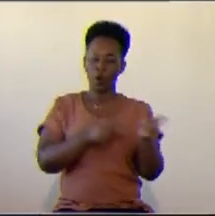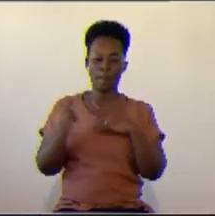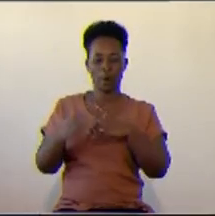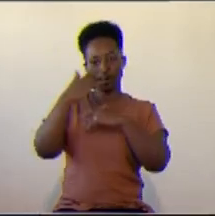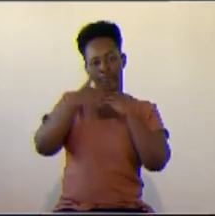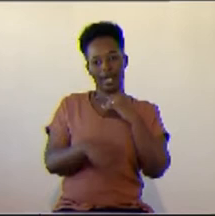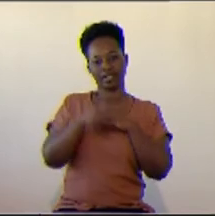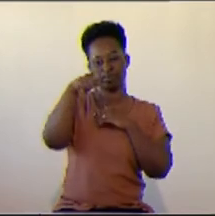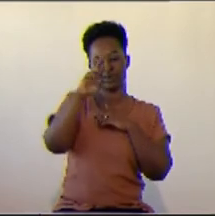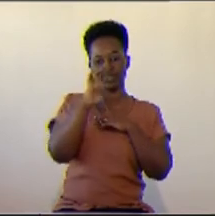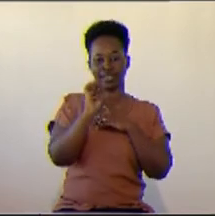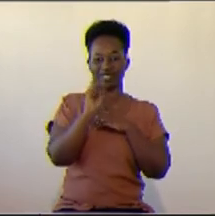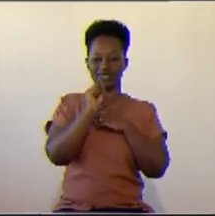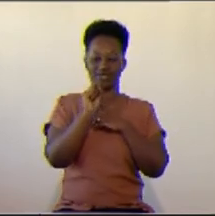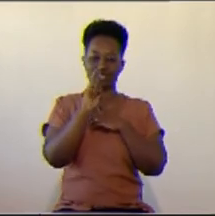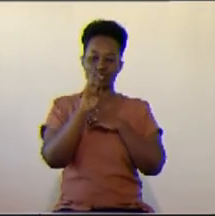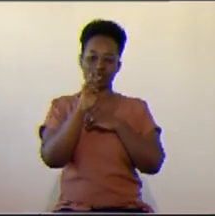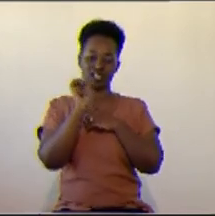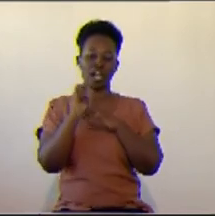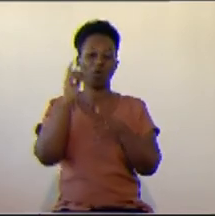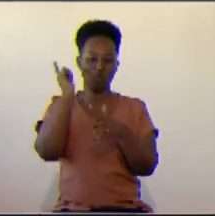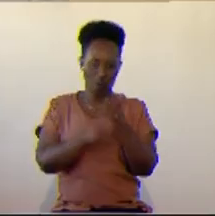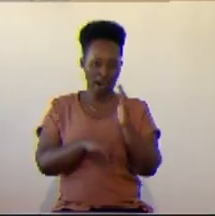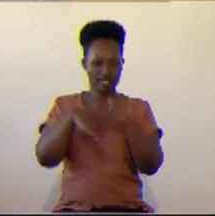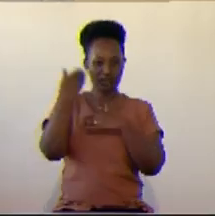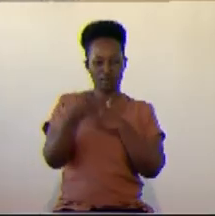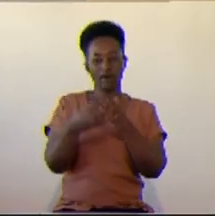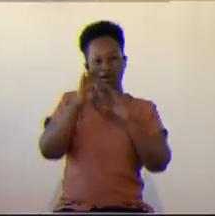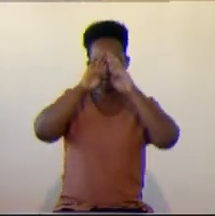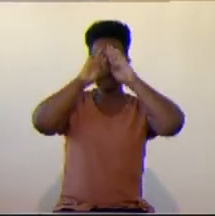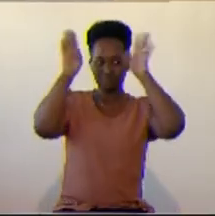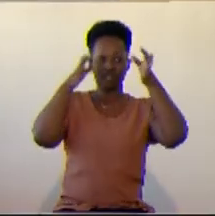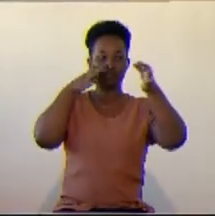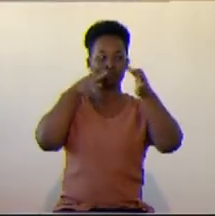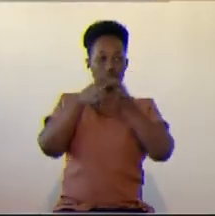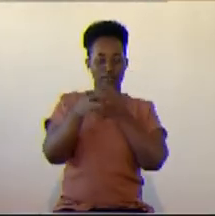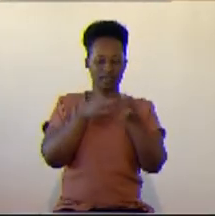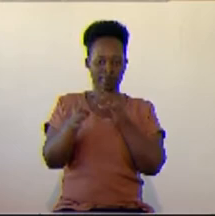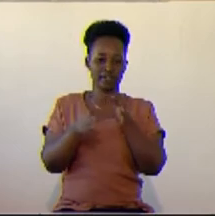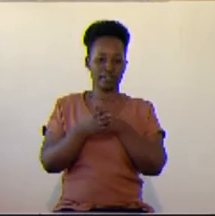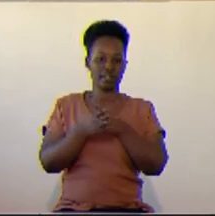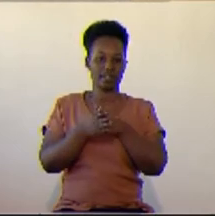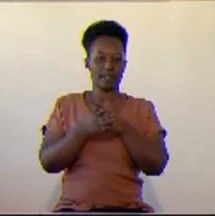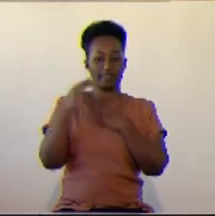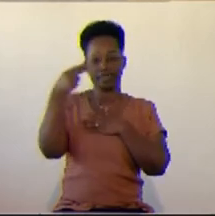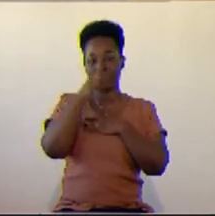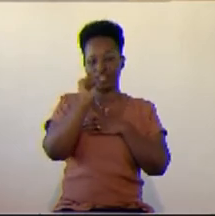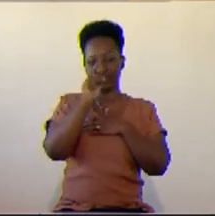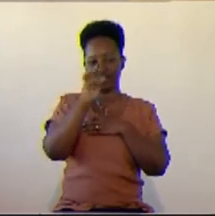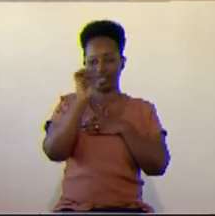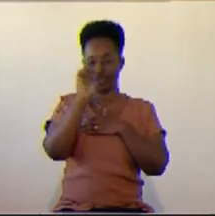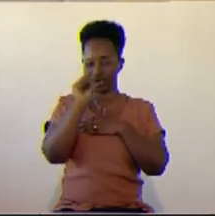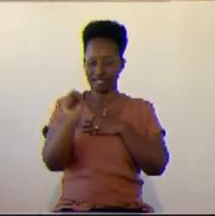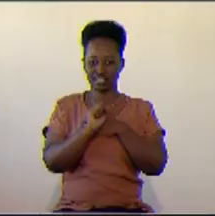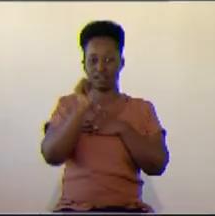And also, we should be able to explain the basic structure of the Hare's apparatus and what it is used for. What